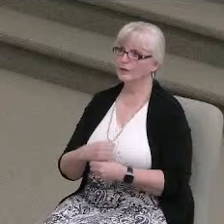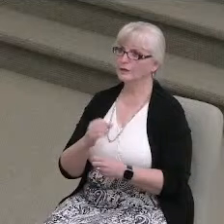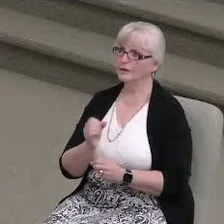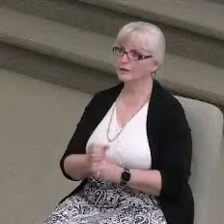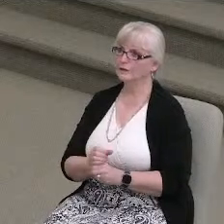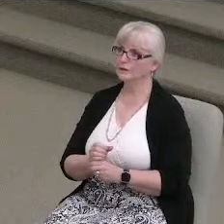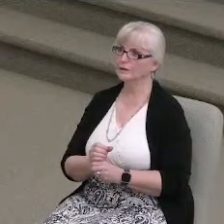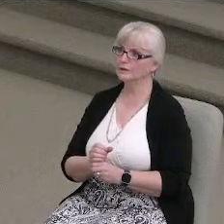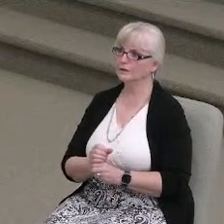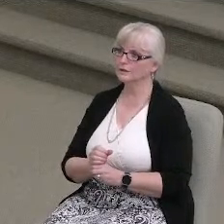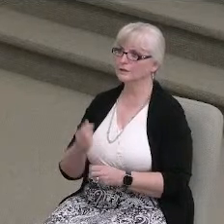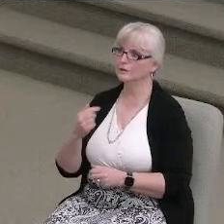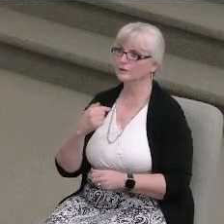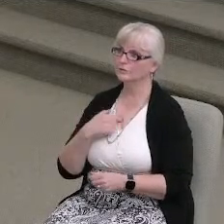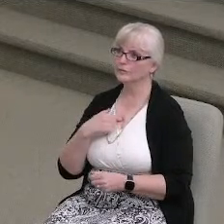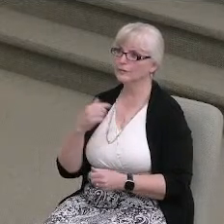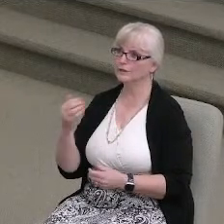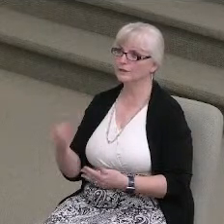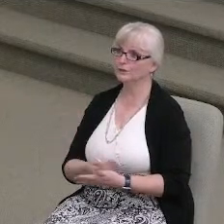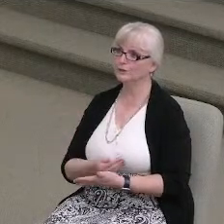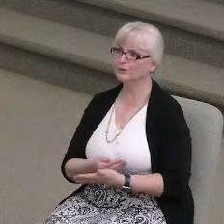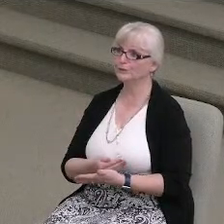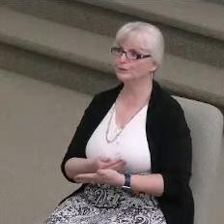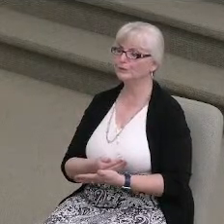beautiful things out of the